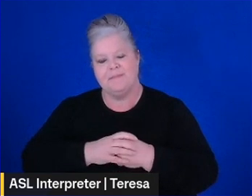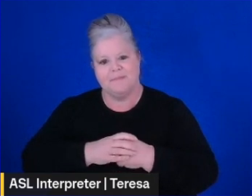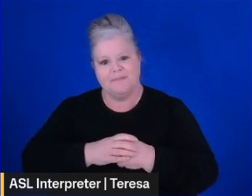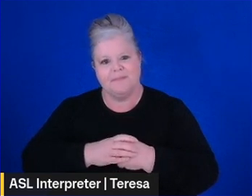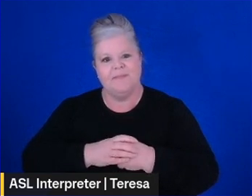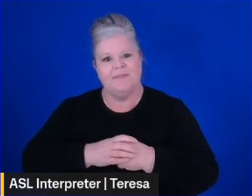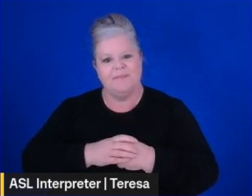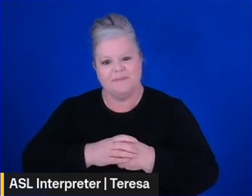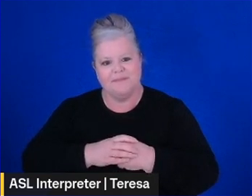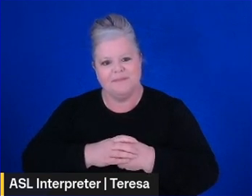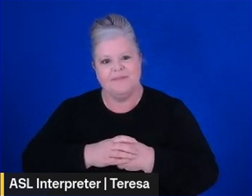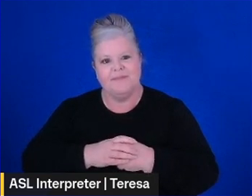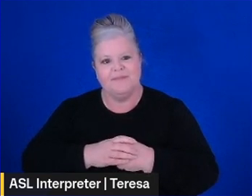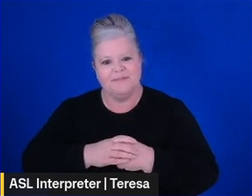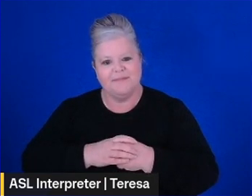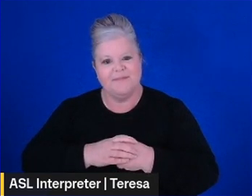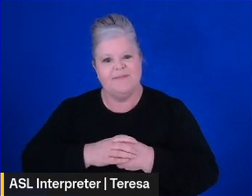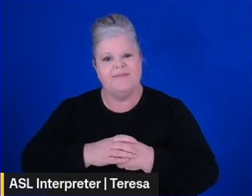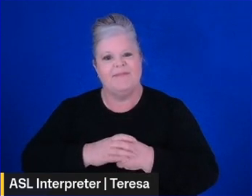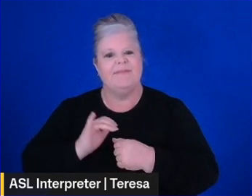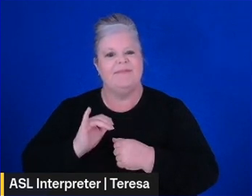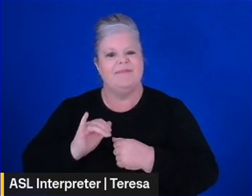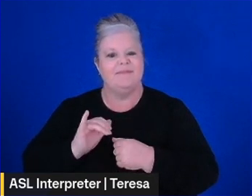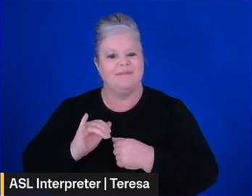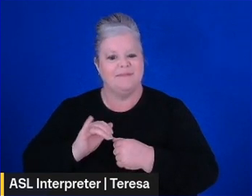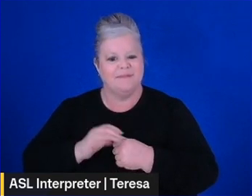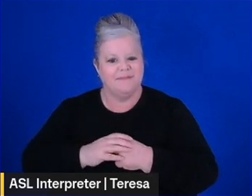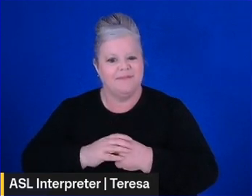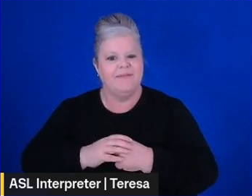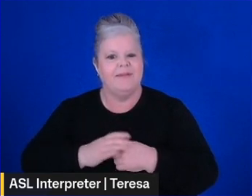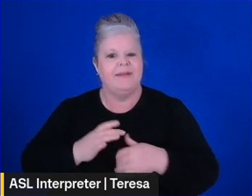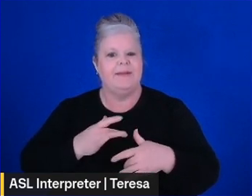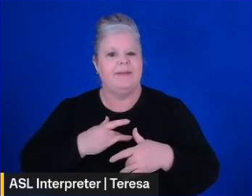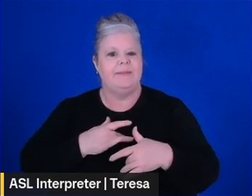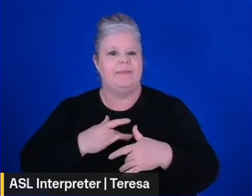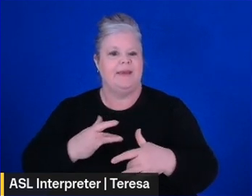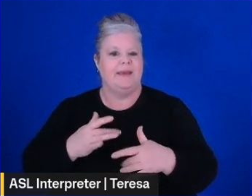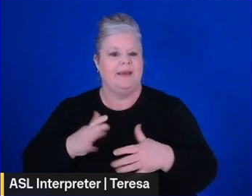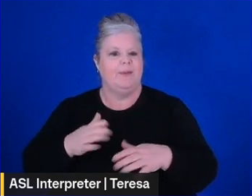It's not, normally it was deleted previously.